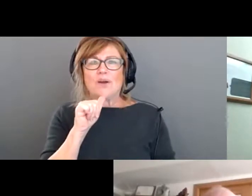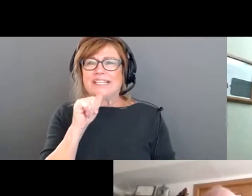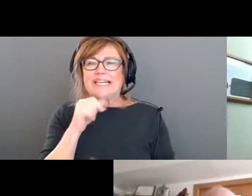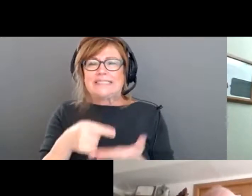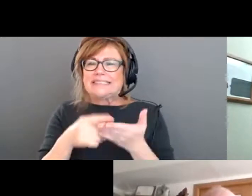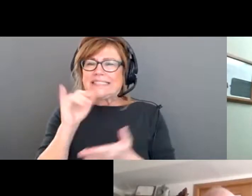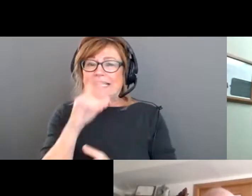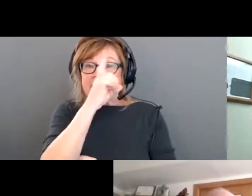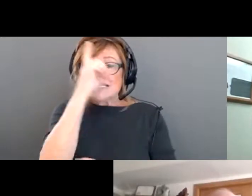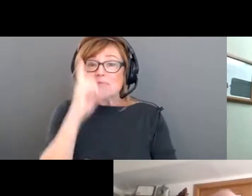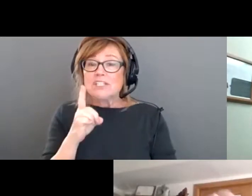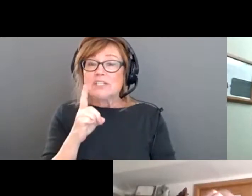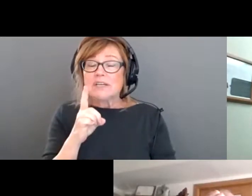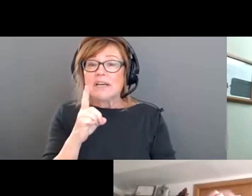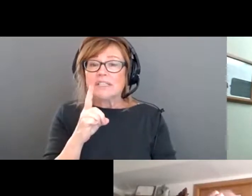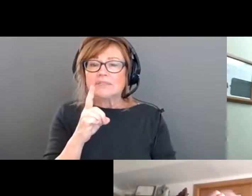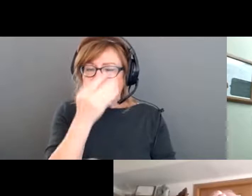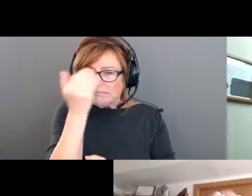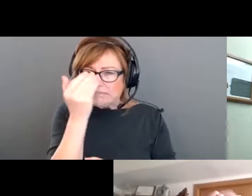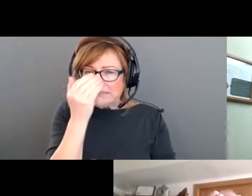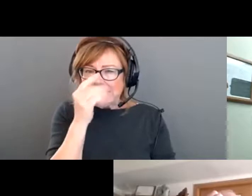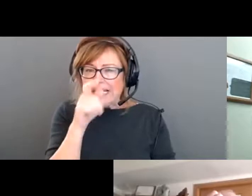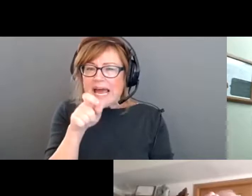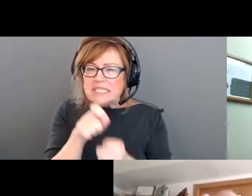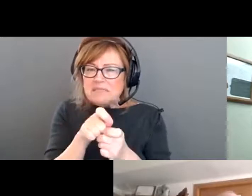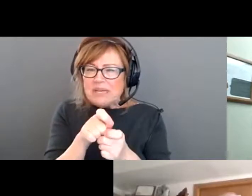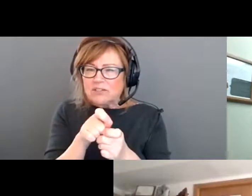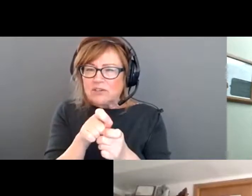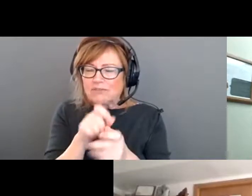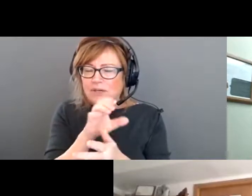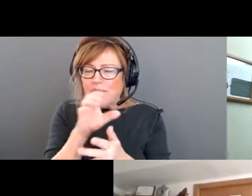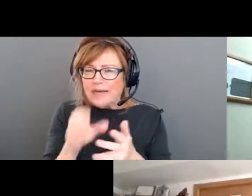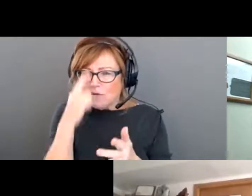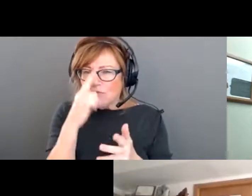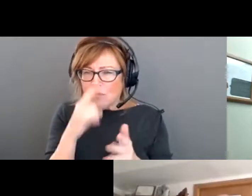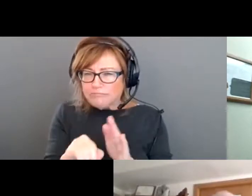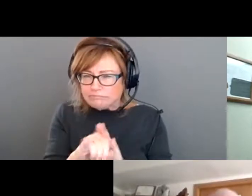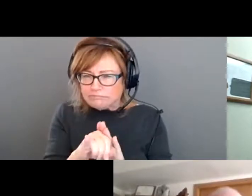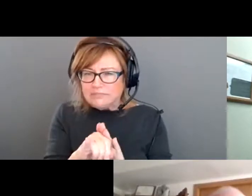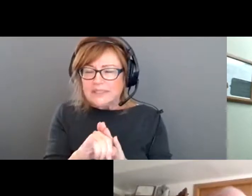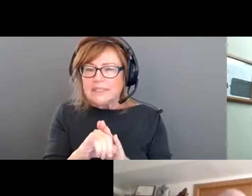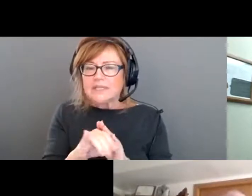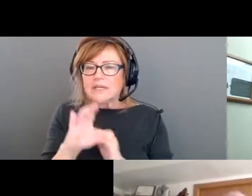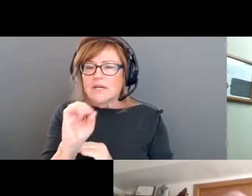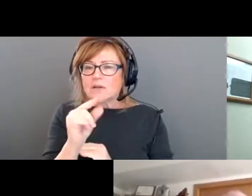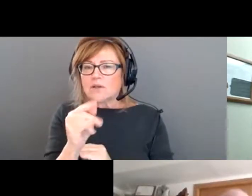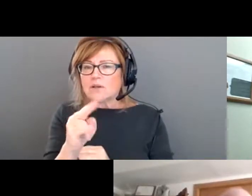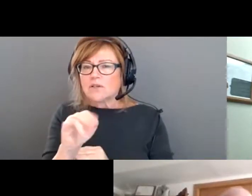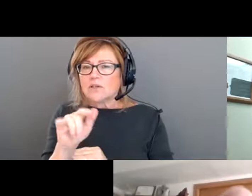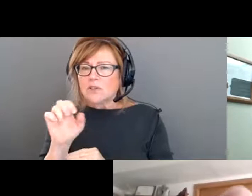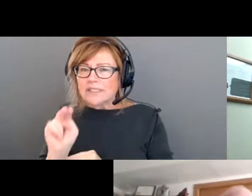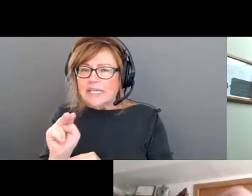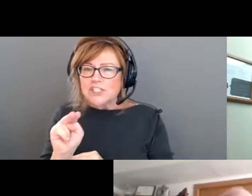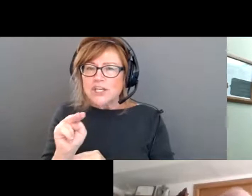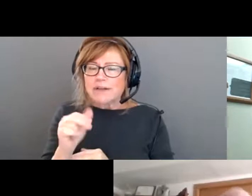dementia has a specific criteria to diagnose it, as like the cognition and the activities of daily living,